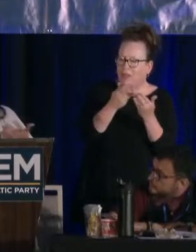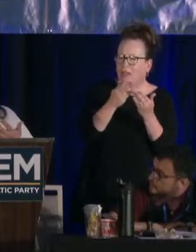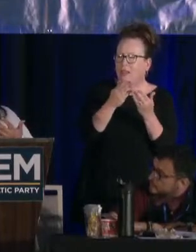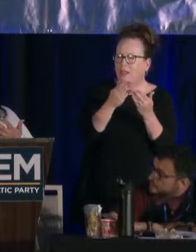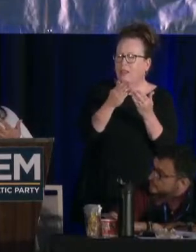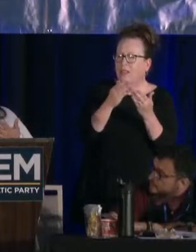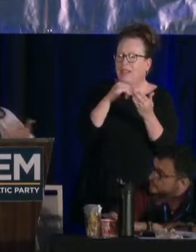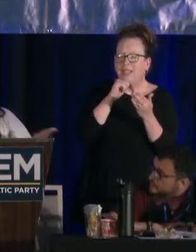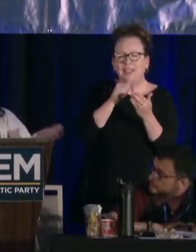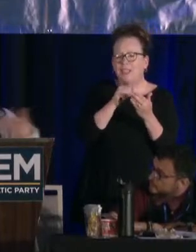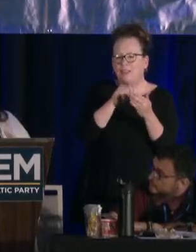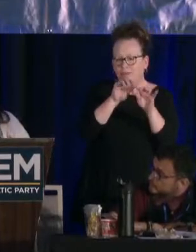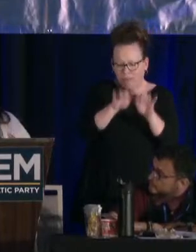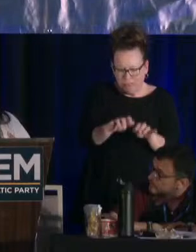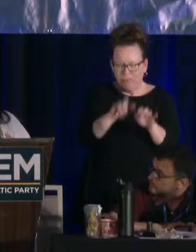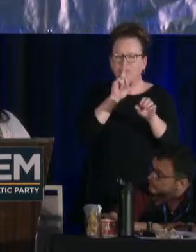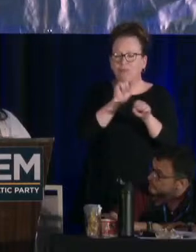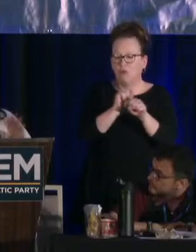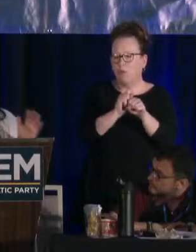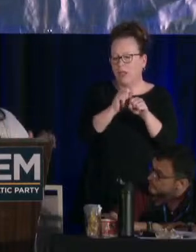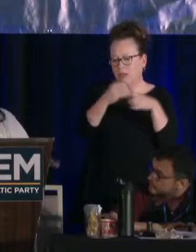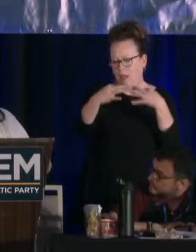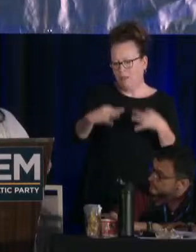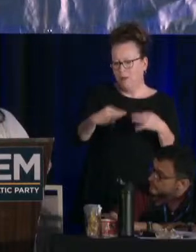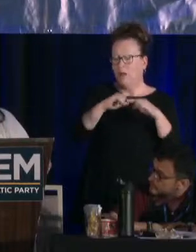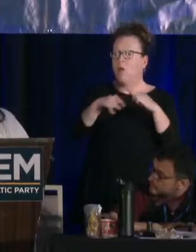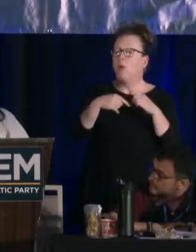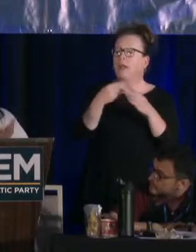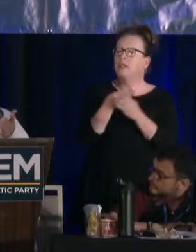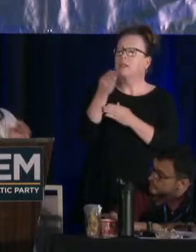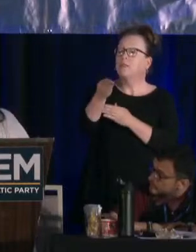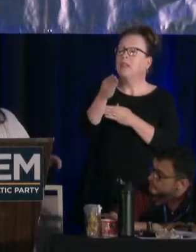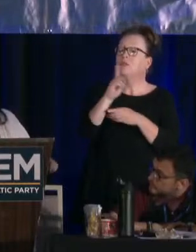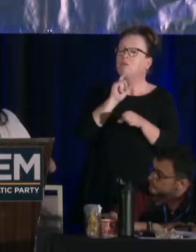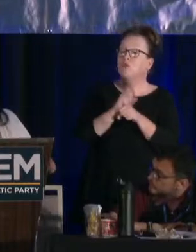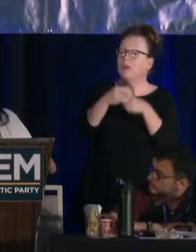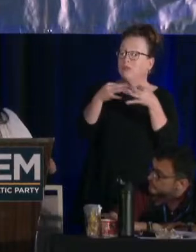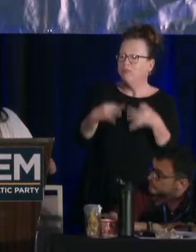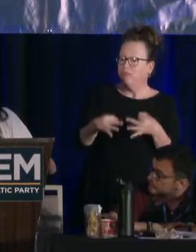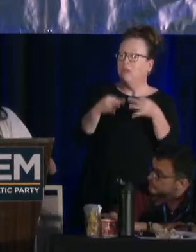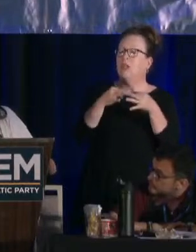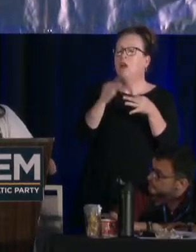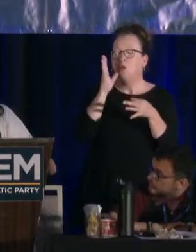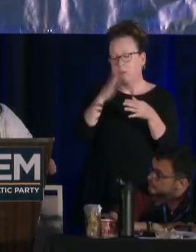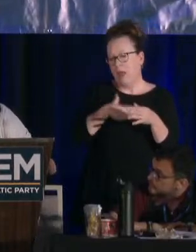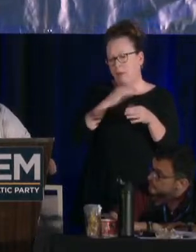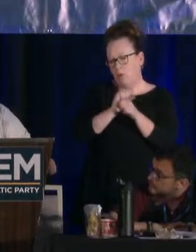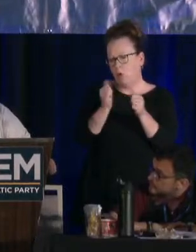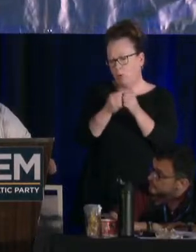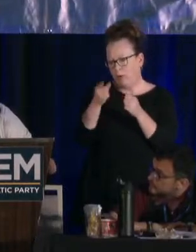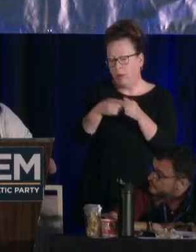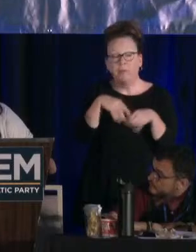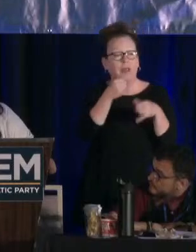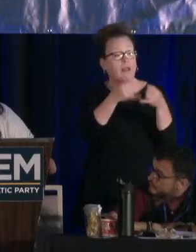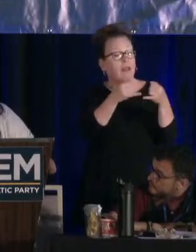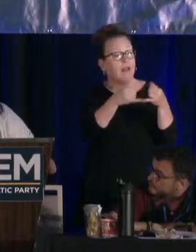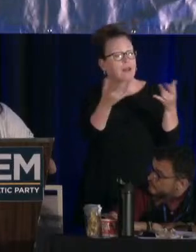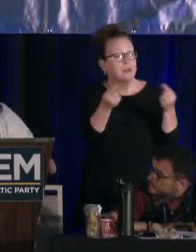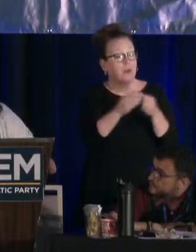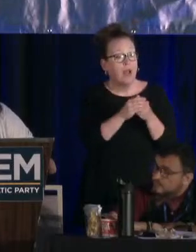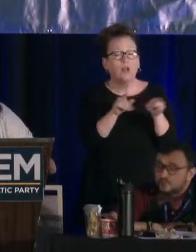any actual language, so once he sends that language, we're more than happy to consider it. So if you could work with him, we really appreciate it. Lastly, we